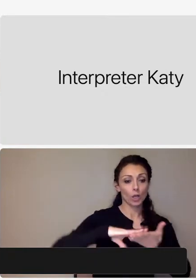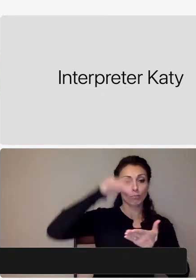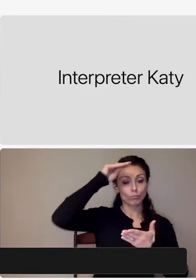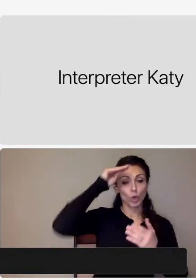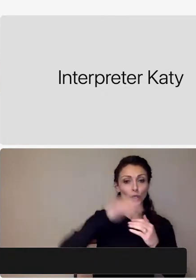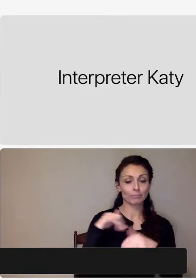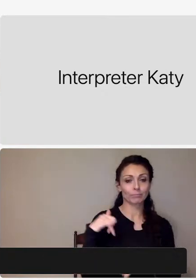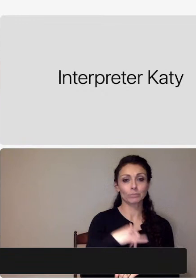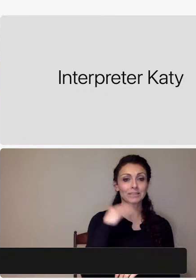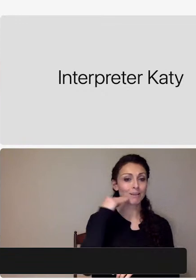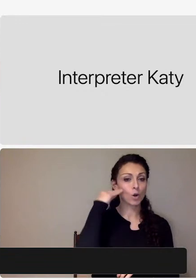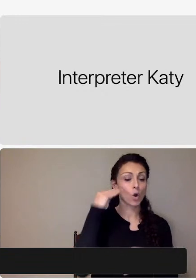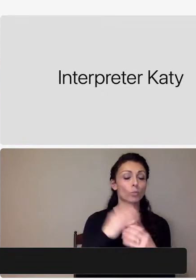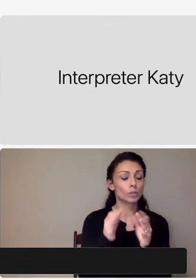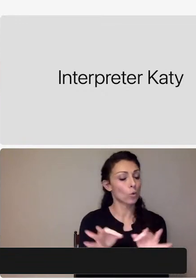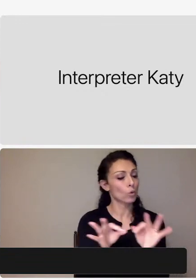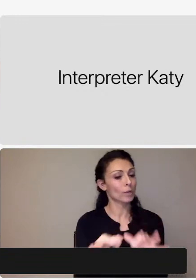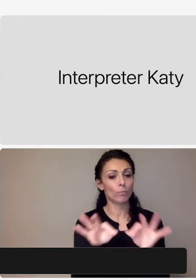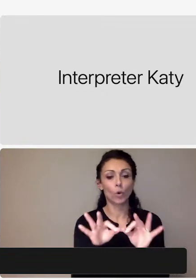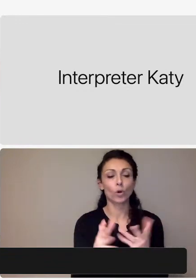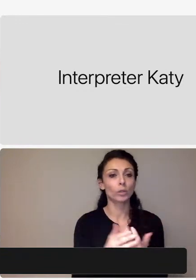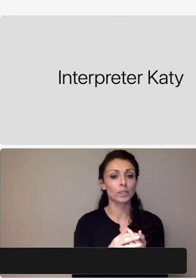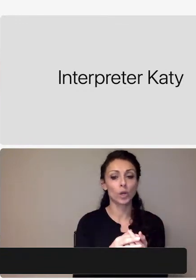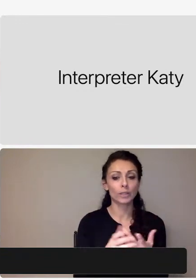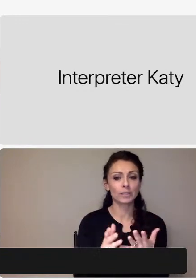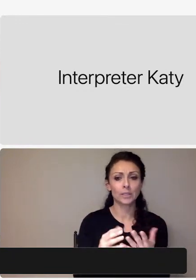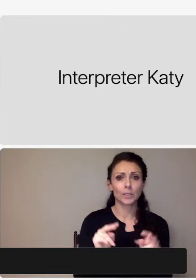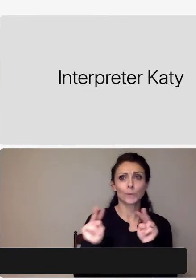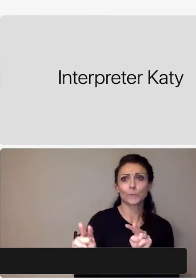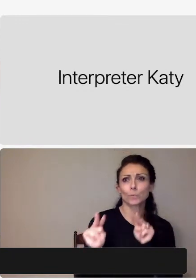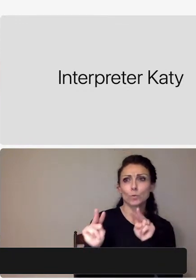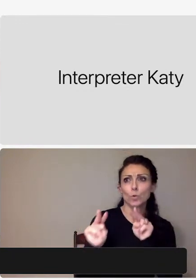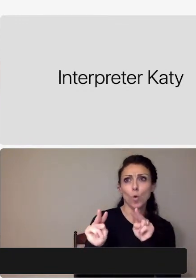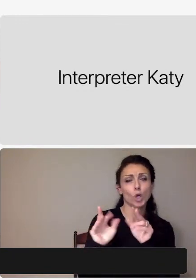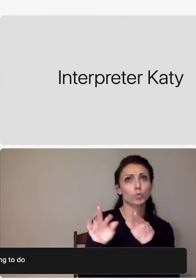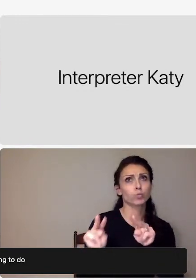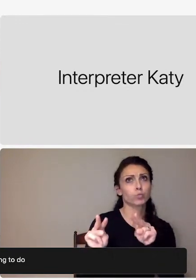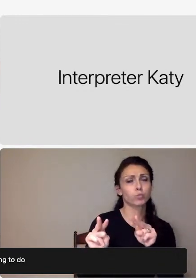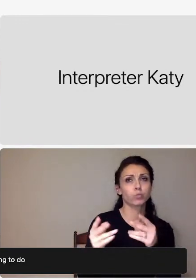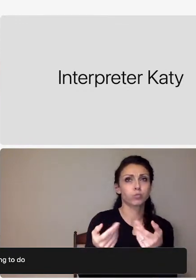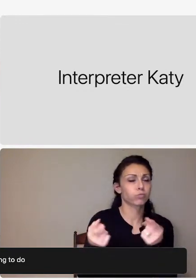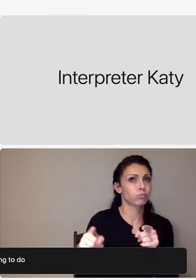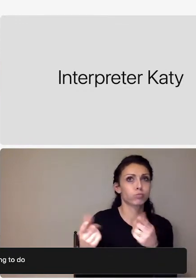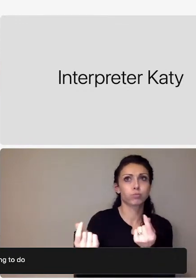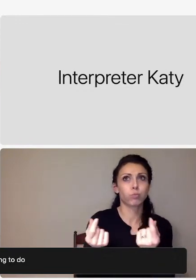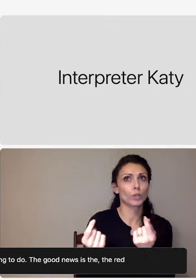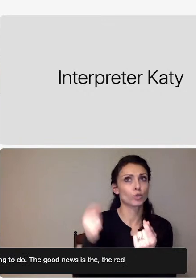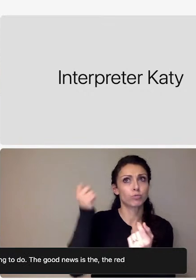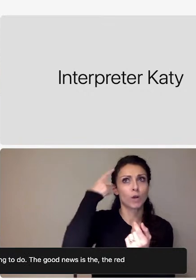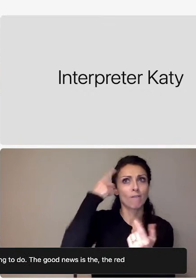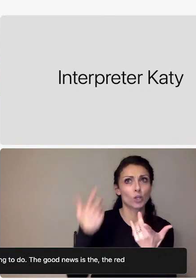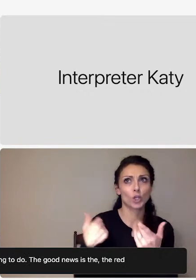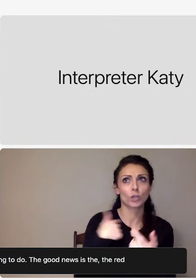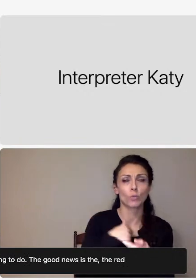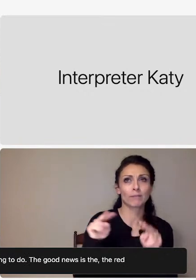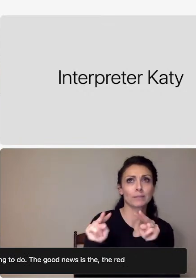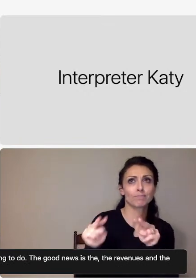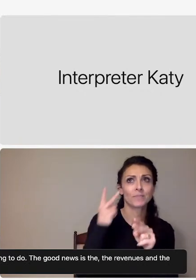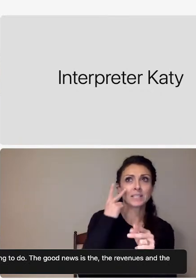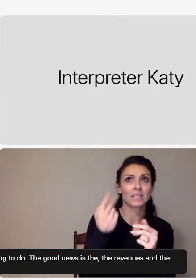uh is so critical and so important of what the governor is going to do the the good news is the revenues and the budget looks